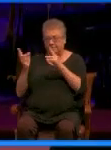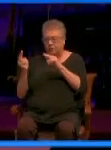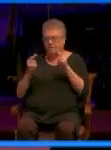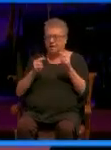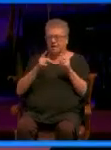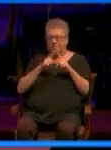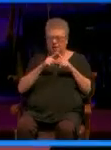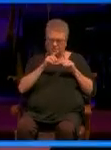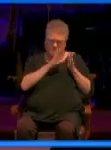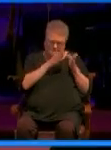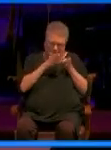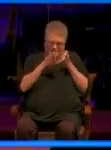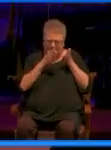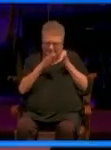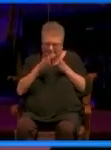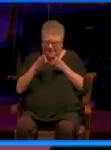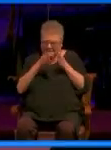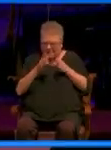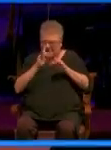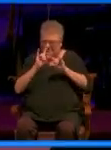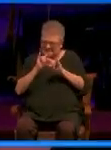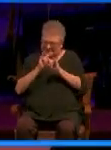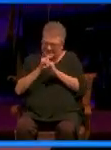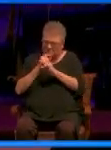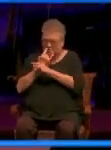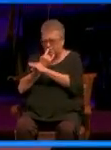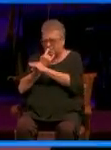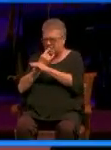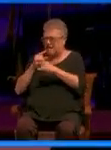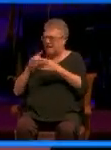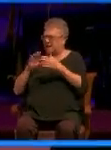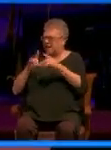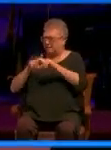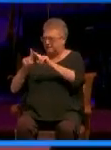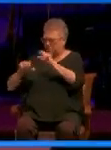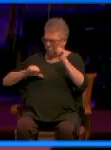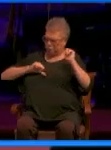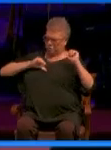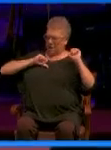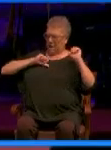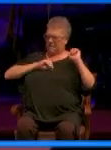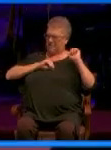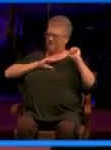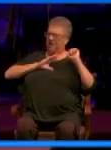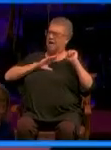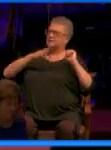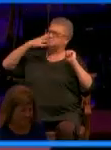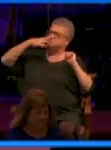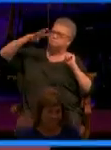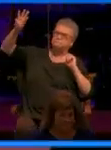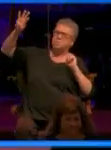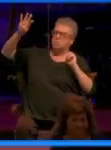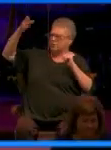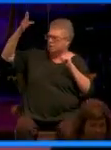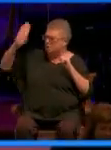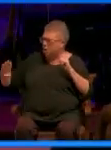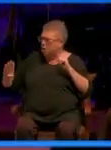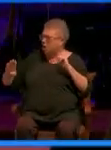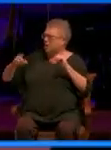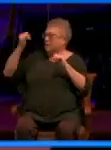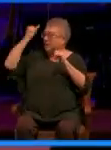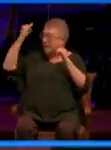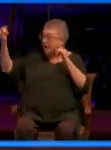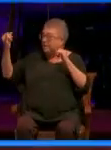and scheming. There is pride and trickery. There is defiance of God. There's even the idea